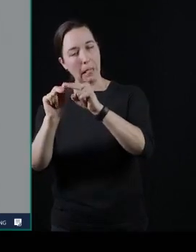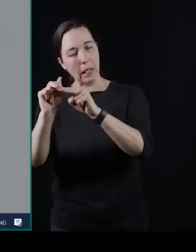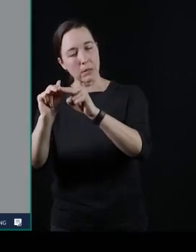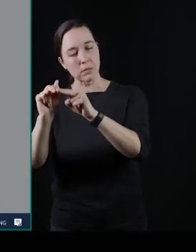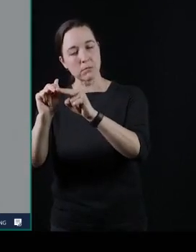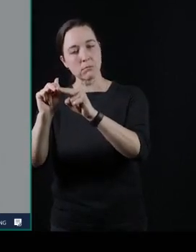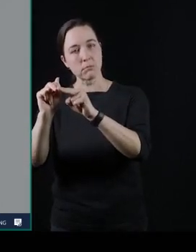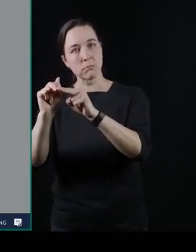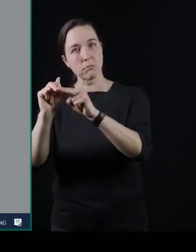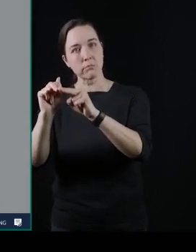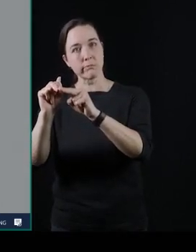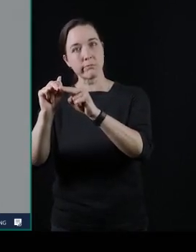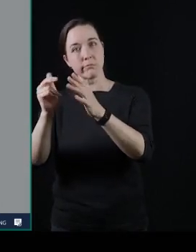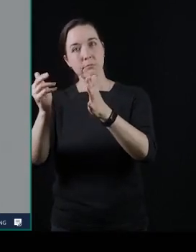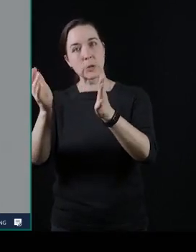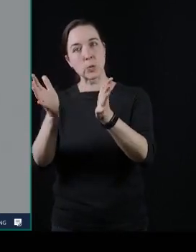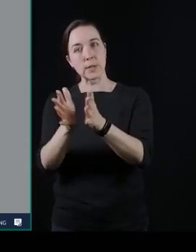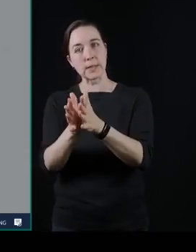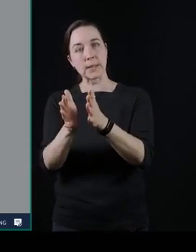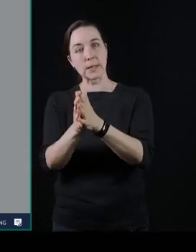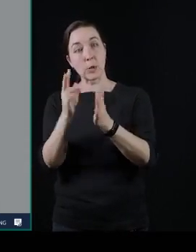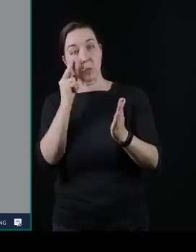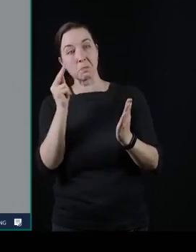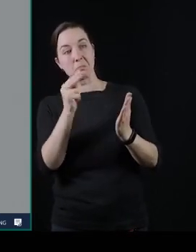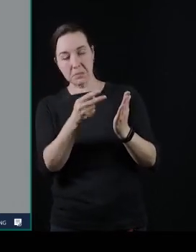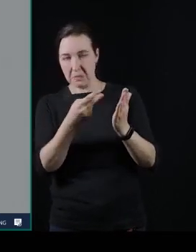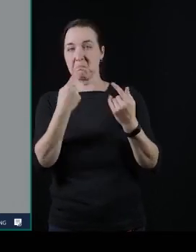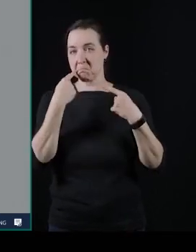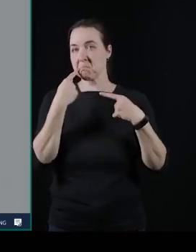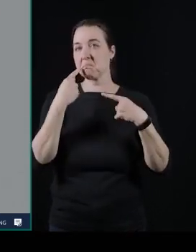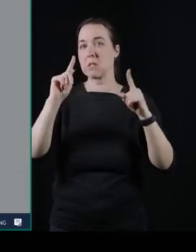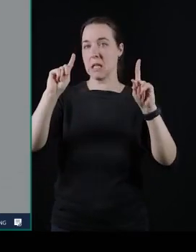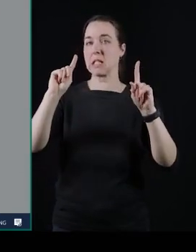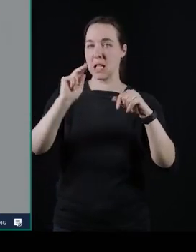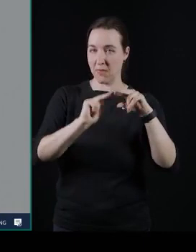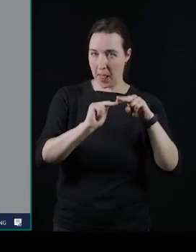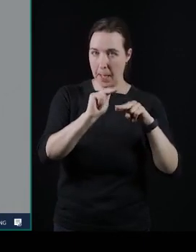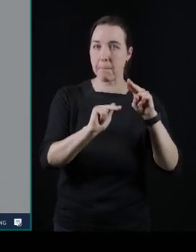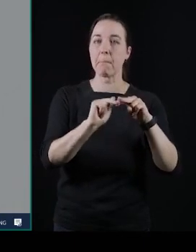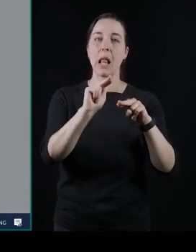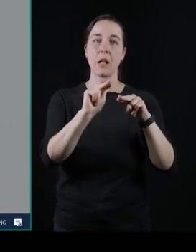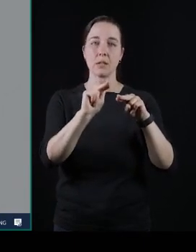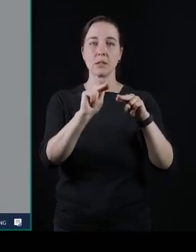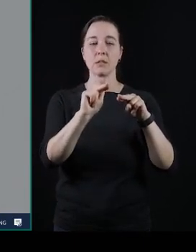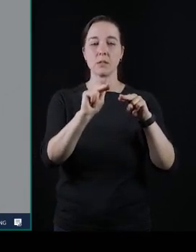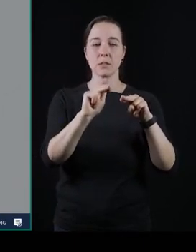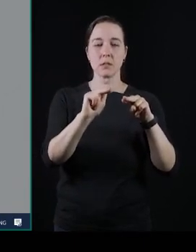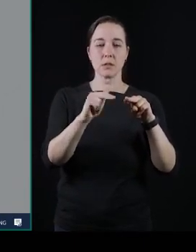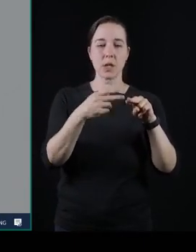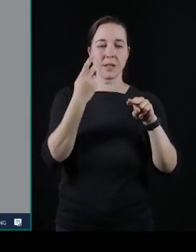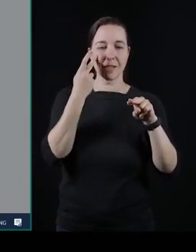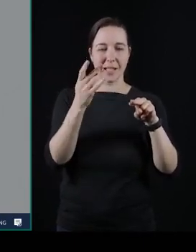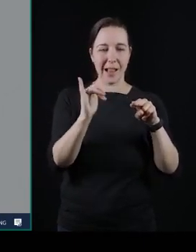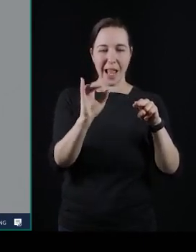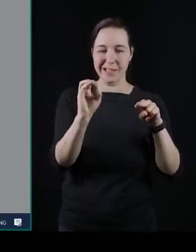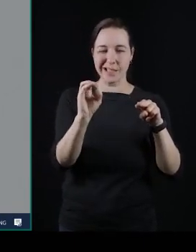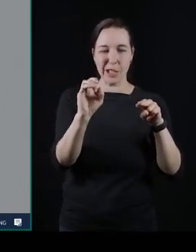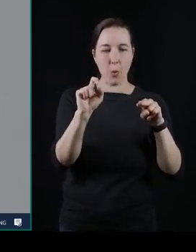build. You can see here that the image was successfully built, OpenArena GDC